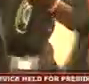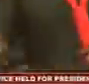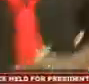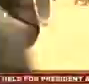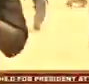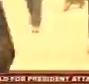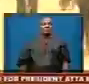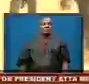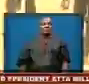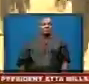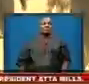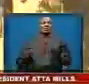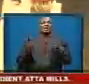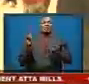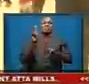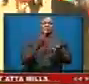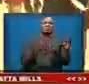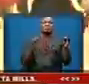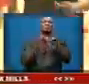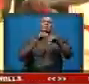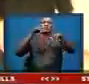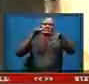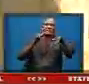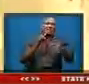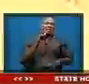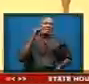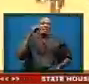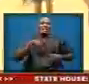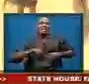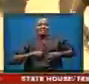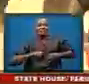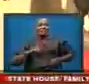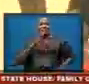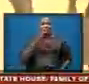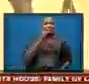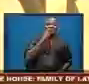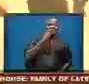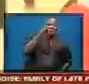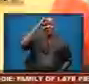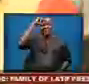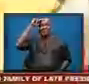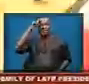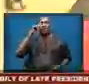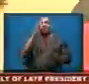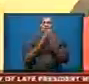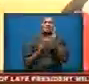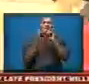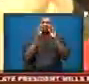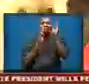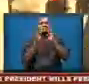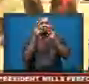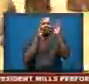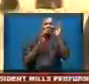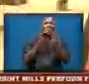Along the entire route, many people clad in black and red wailed and sang for the departed president who died 2 weeks